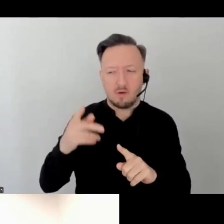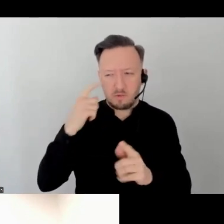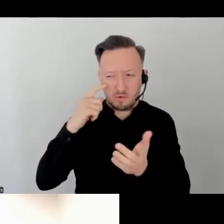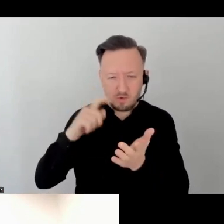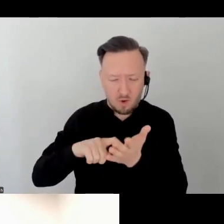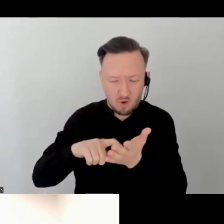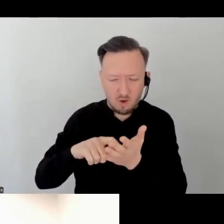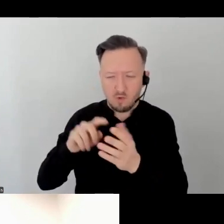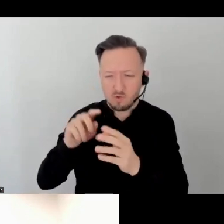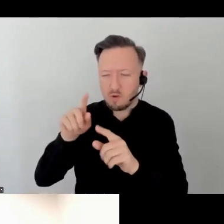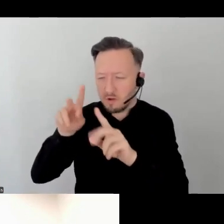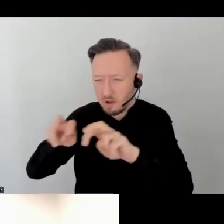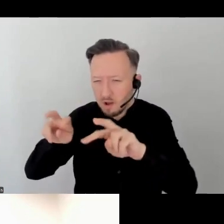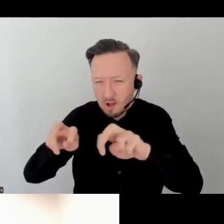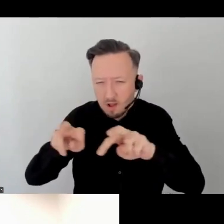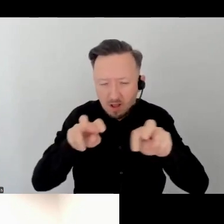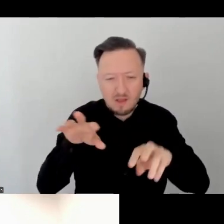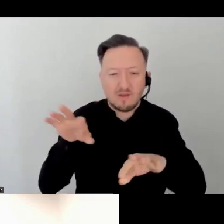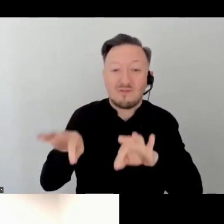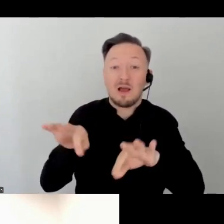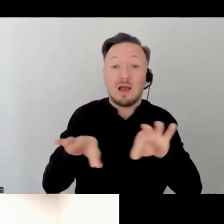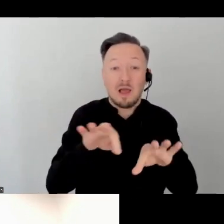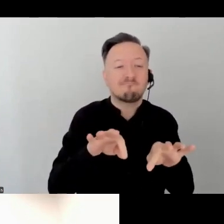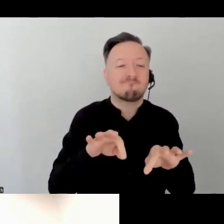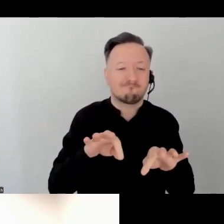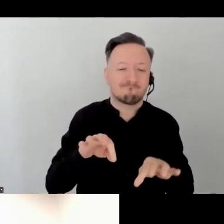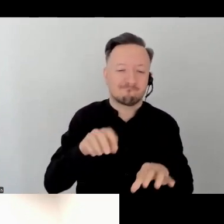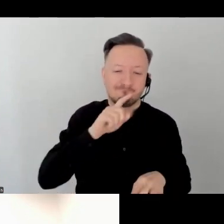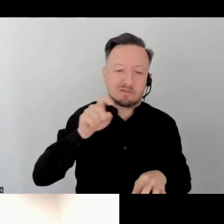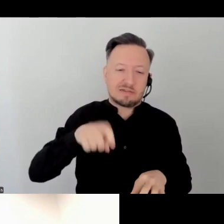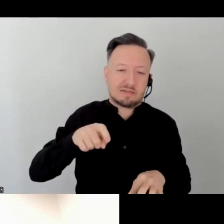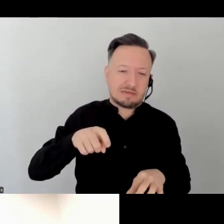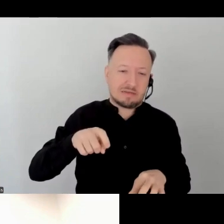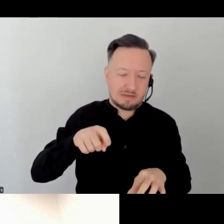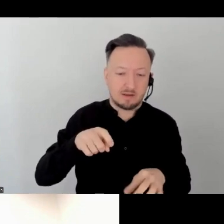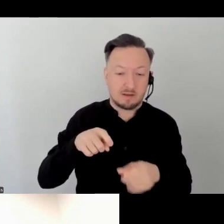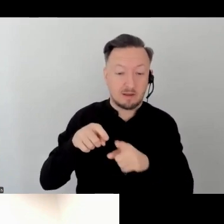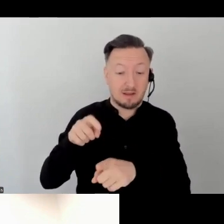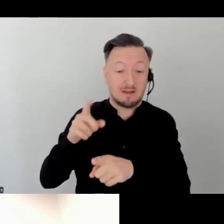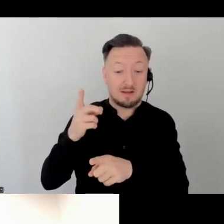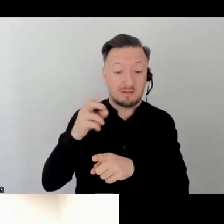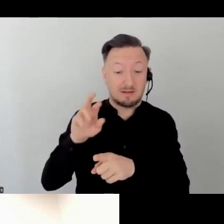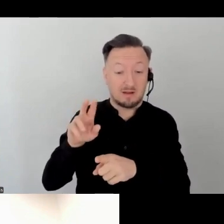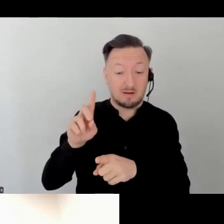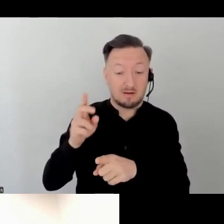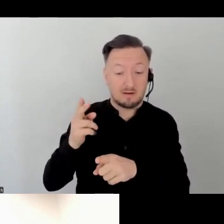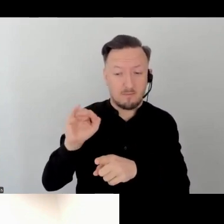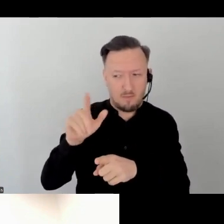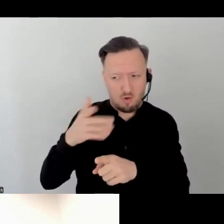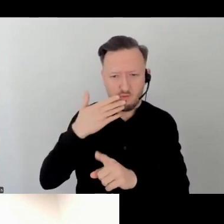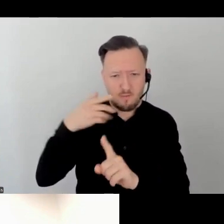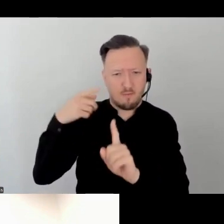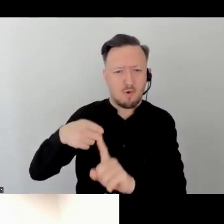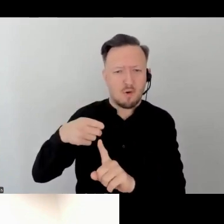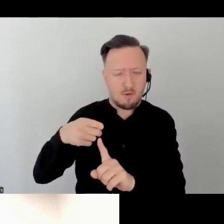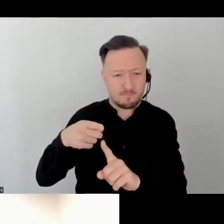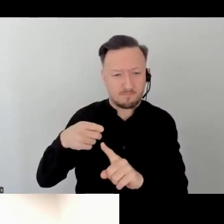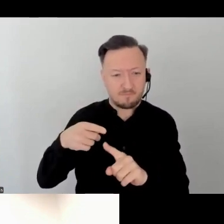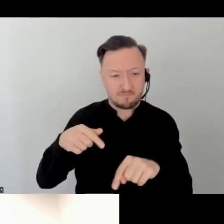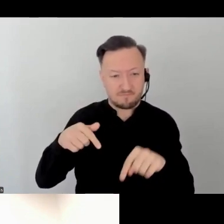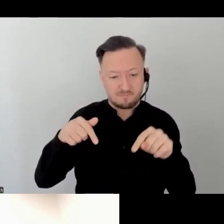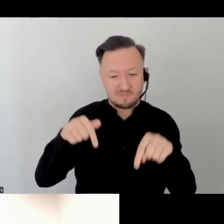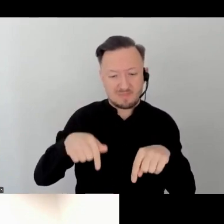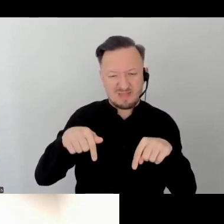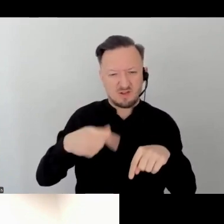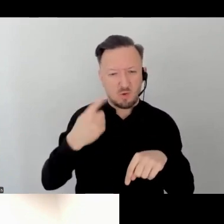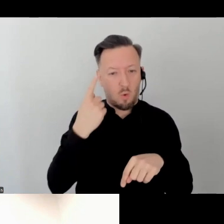reports is that there's certainly a need. And I think Dr. Dhimal really made a great point about this is one cancer that